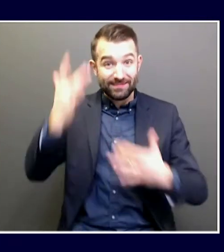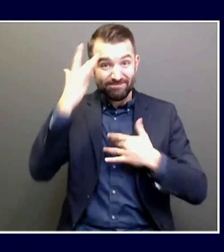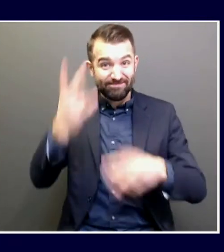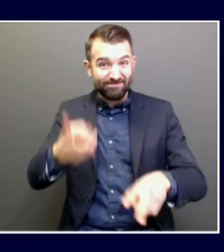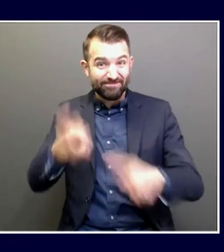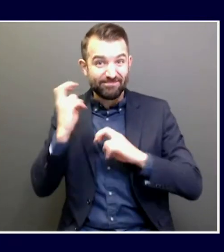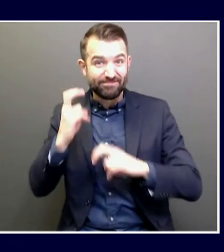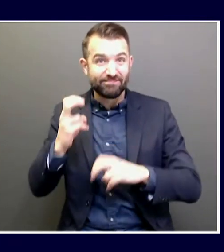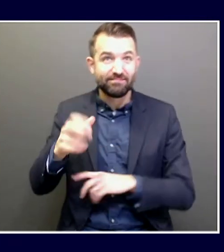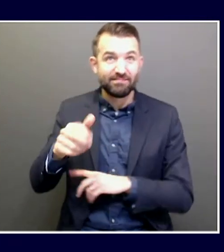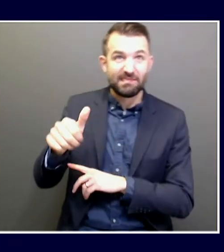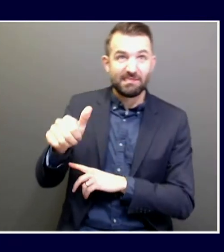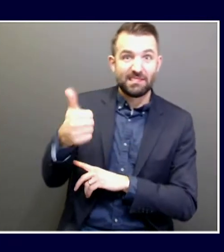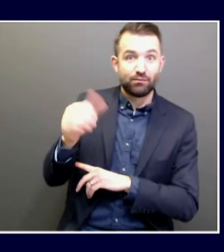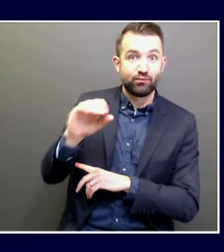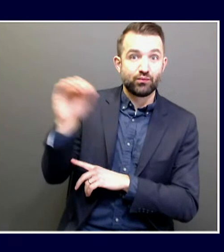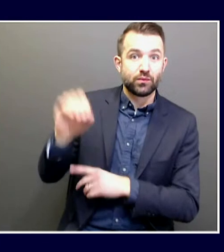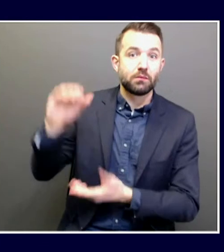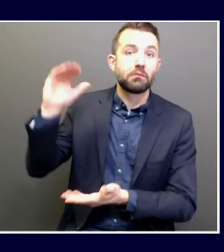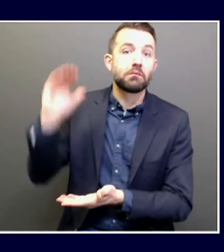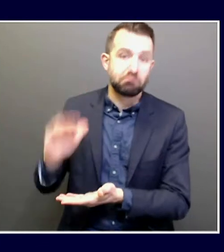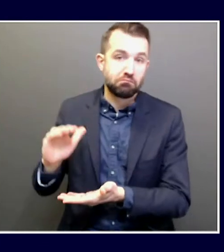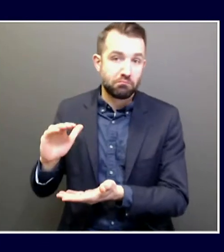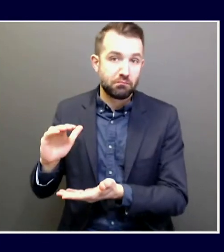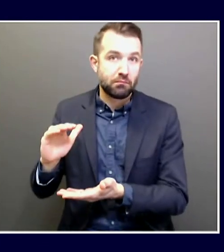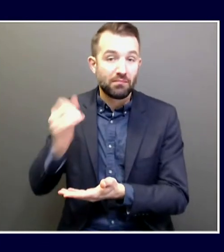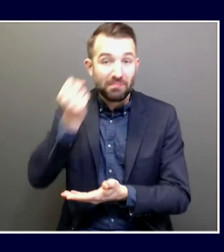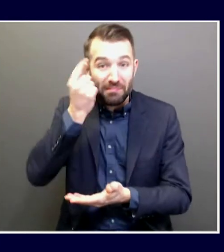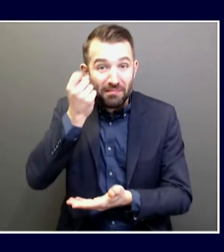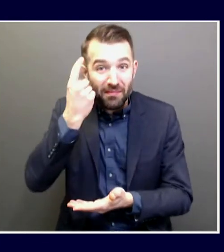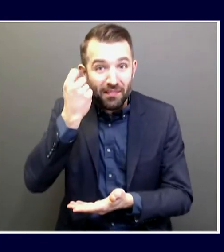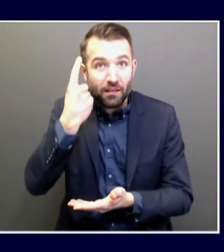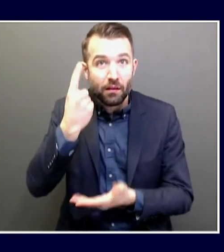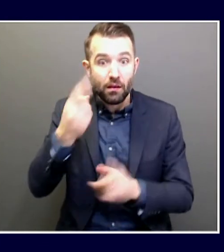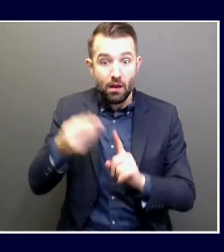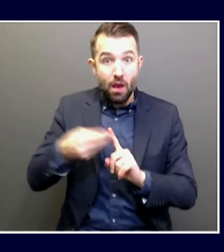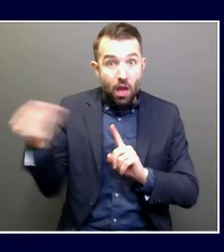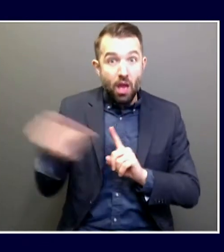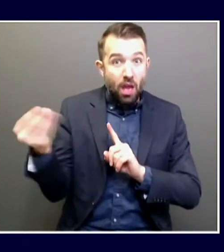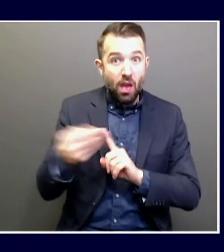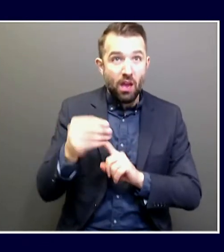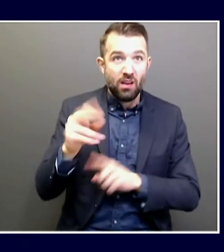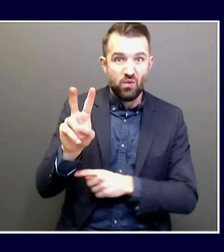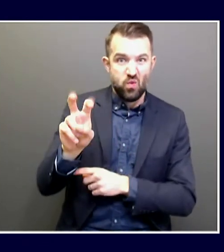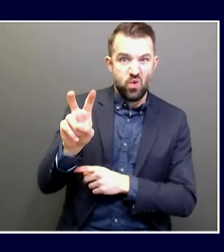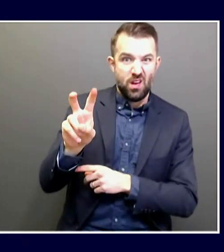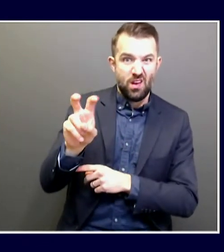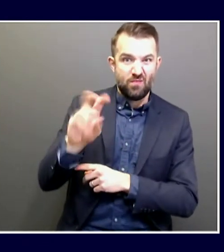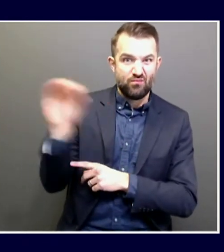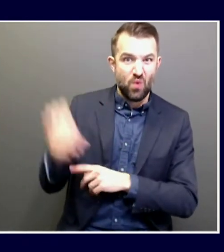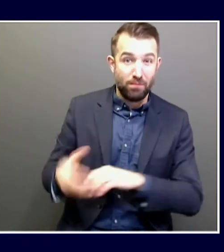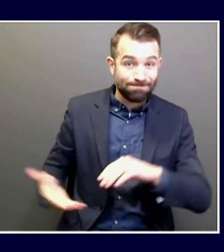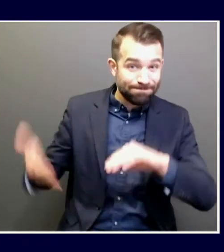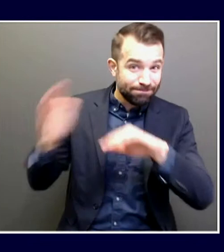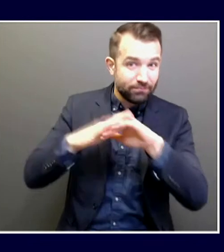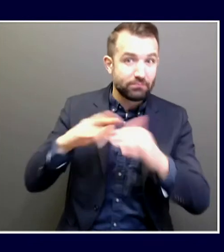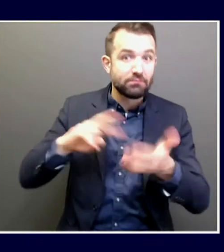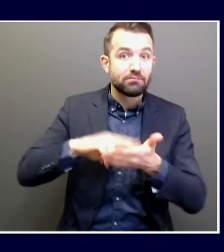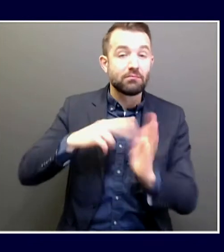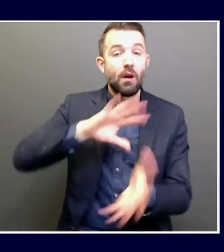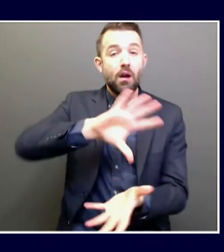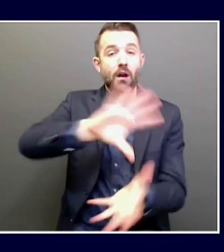impact on our population is greater than its impact on any individual. Now, in terms of